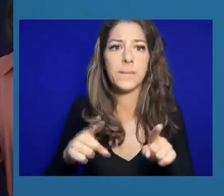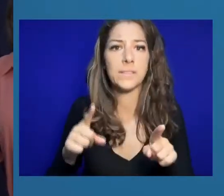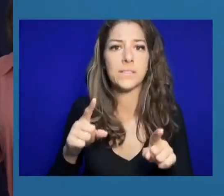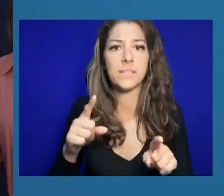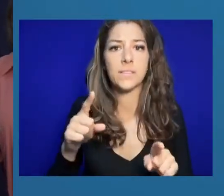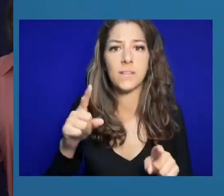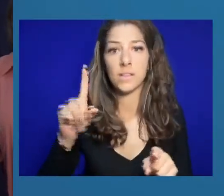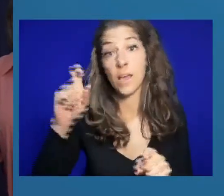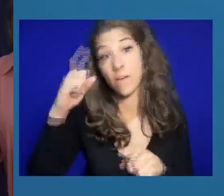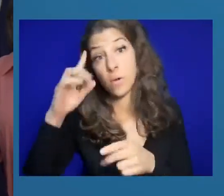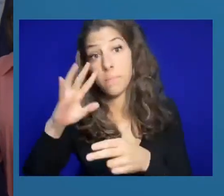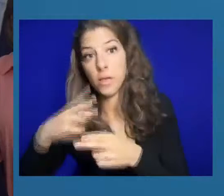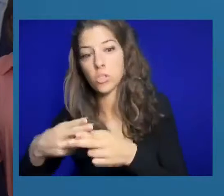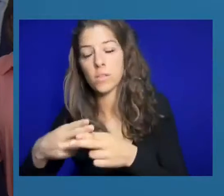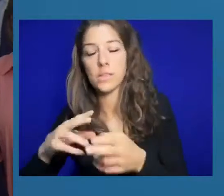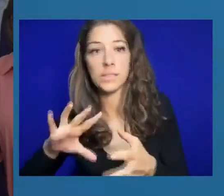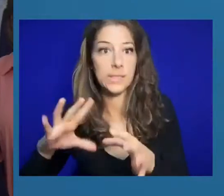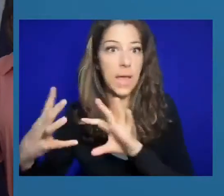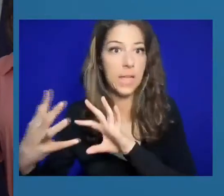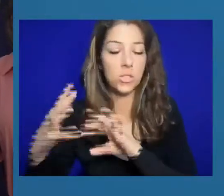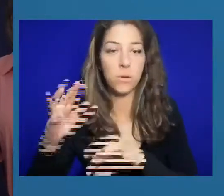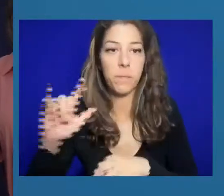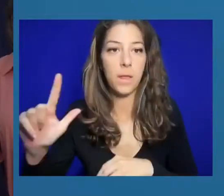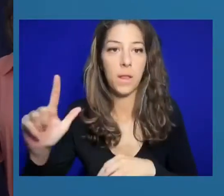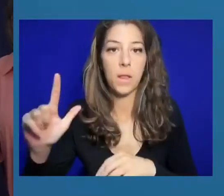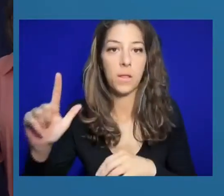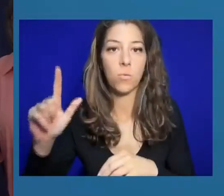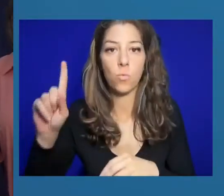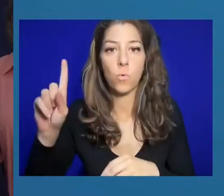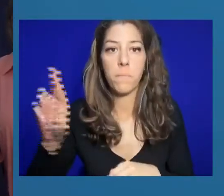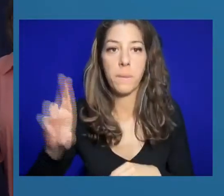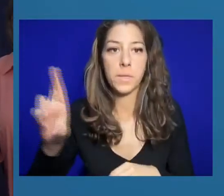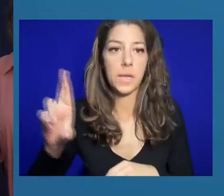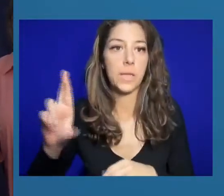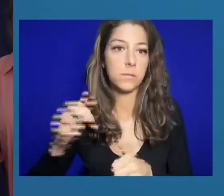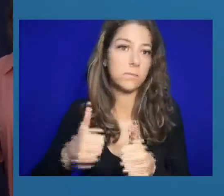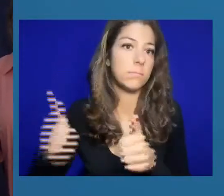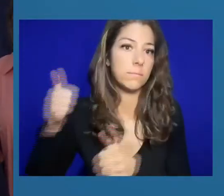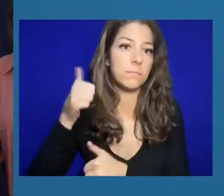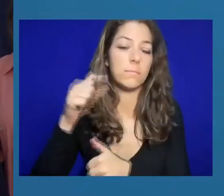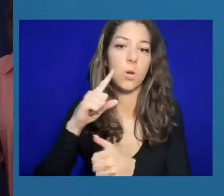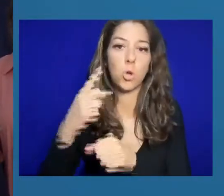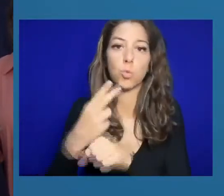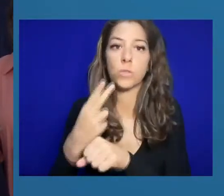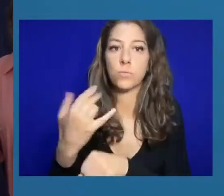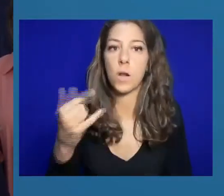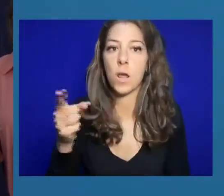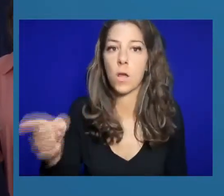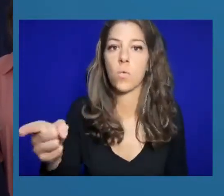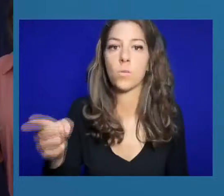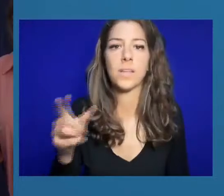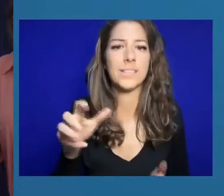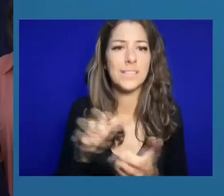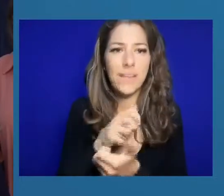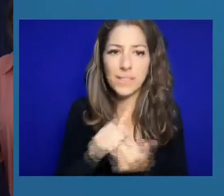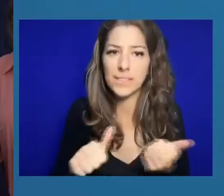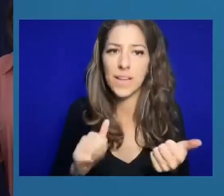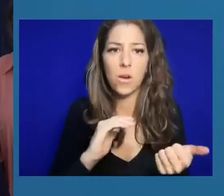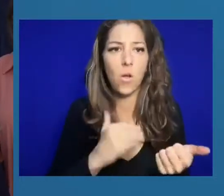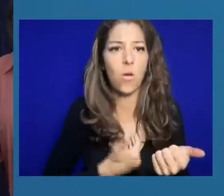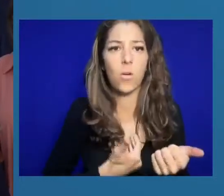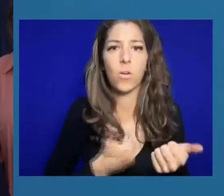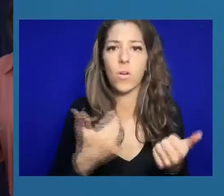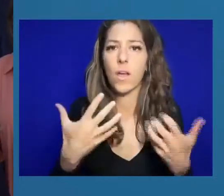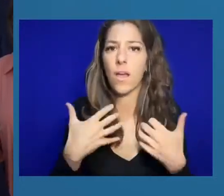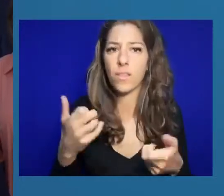to the disaster bill that the Republicans in power are using. It can devastate our